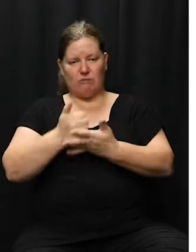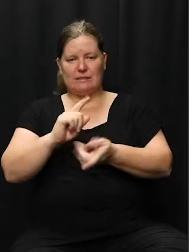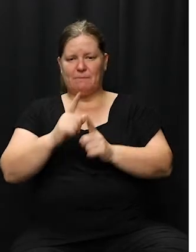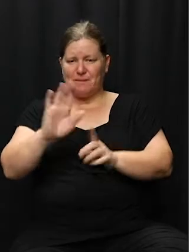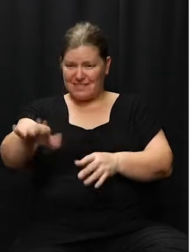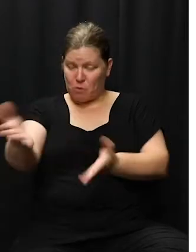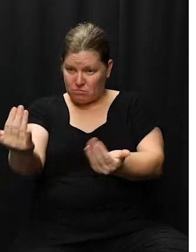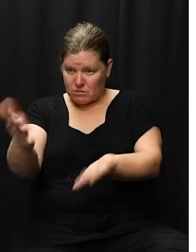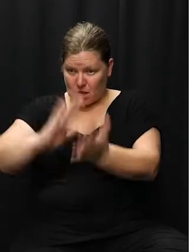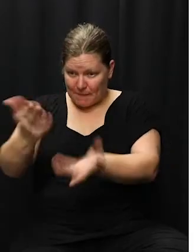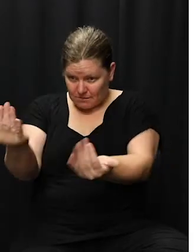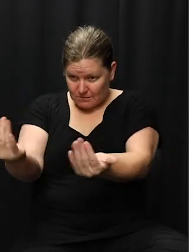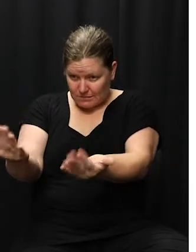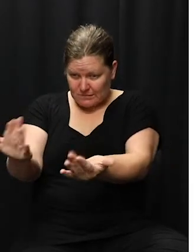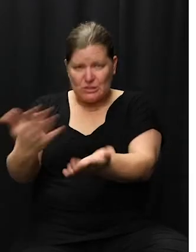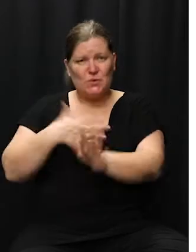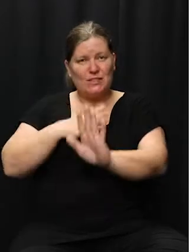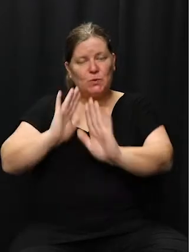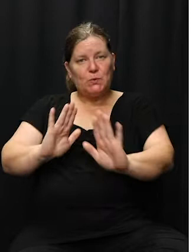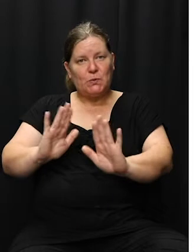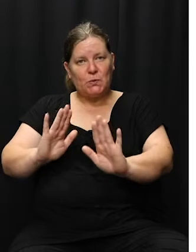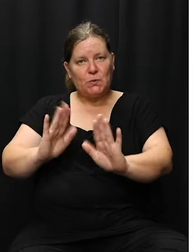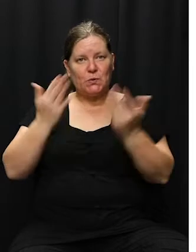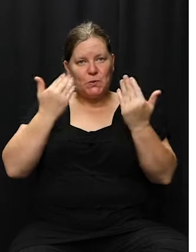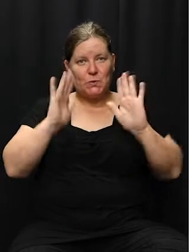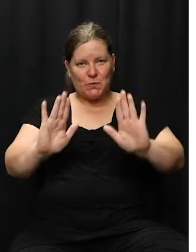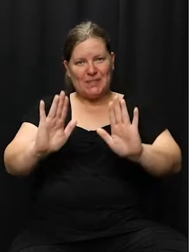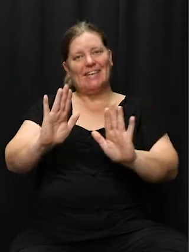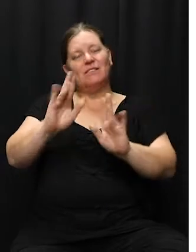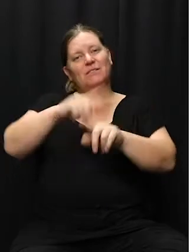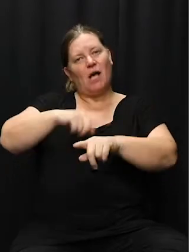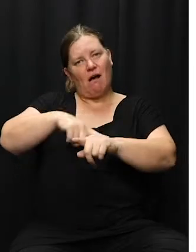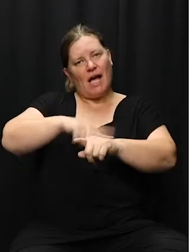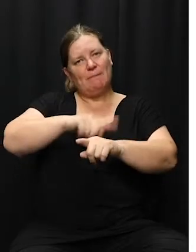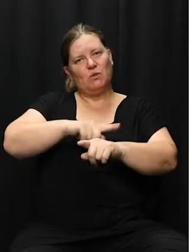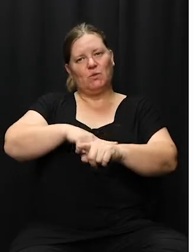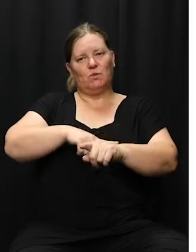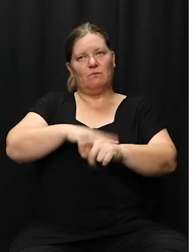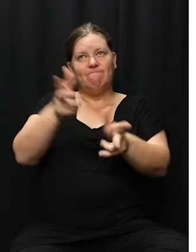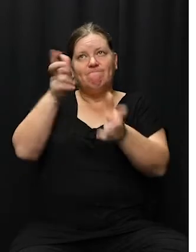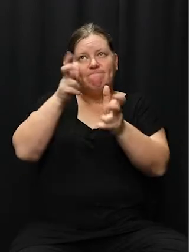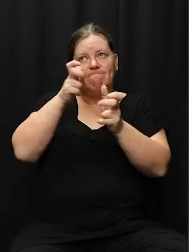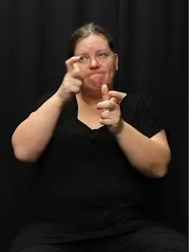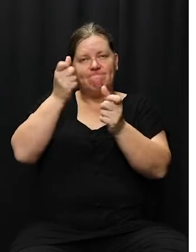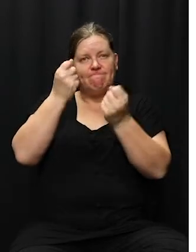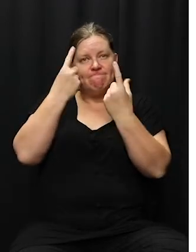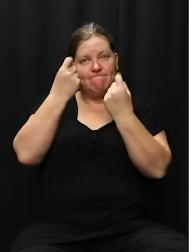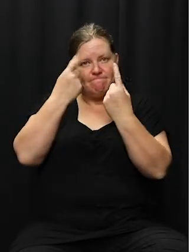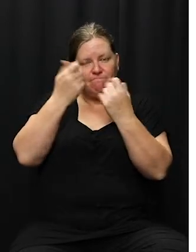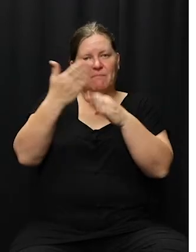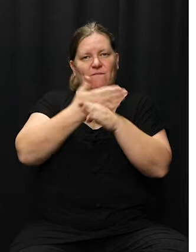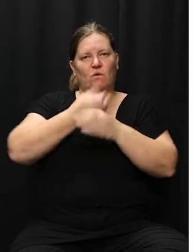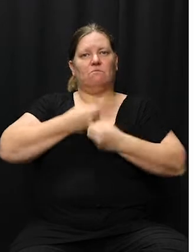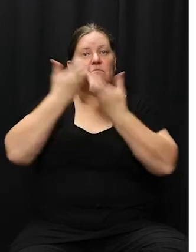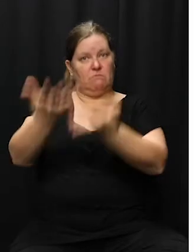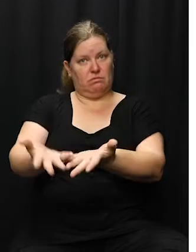school, and teachers, well, not teachers, teacher aides, lots of people are like, come on, sign this. Just cool it. There's got to be time for them to just